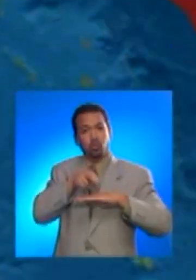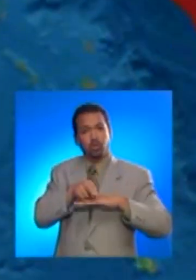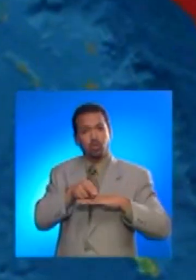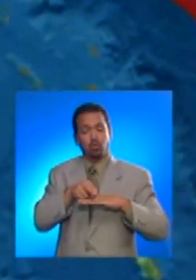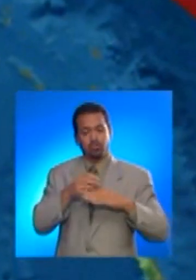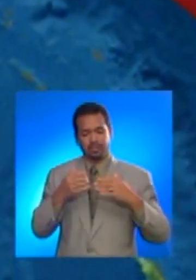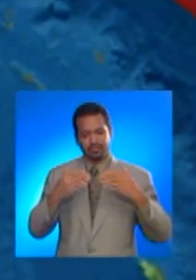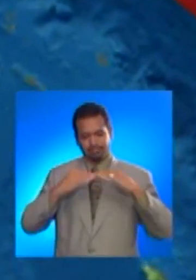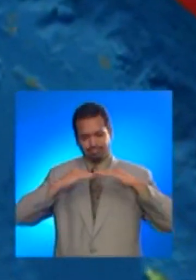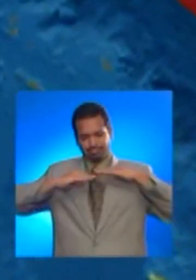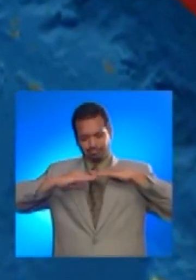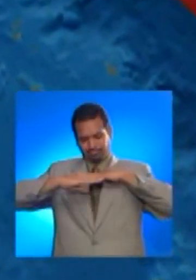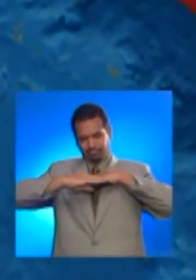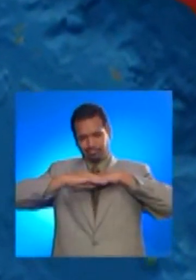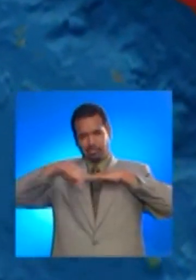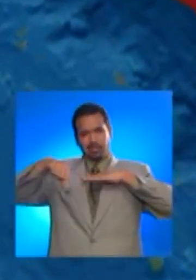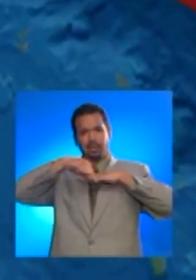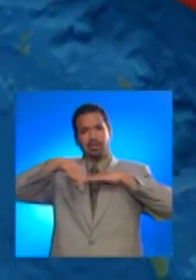Rico Trench.